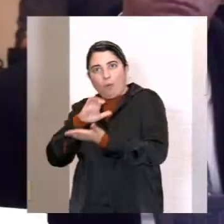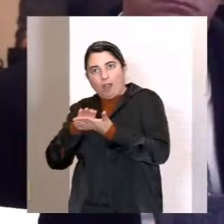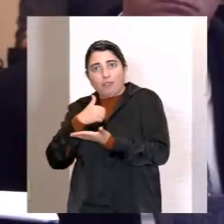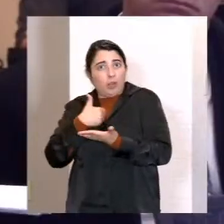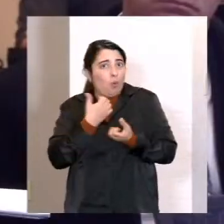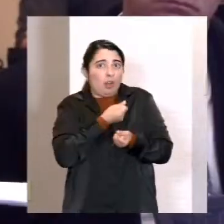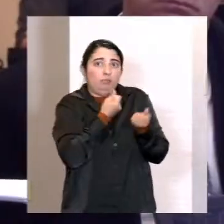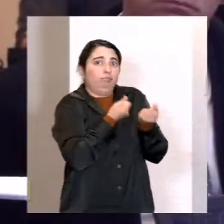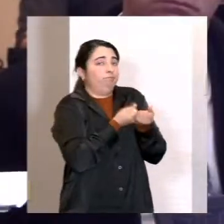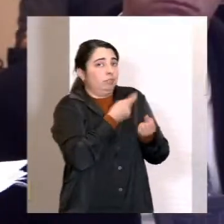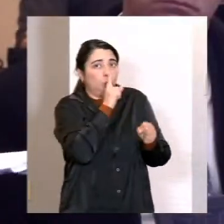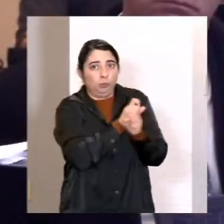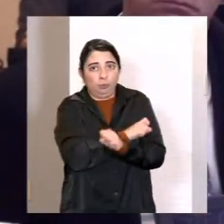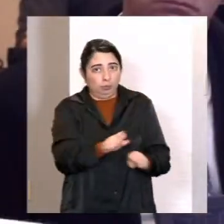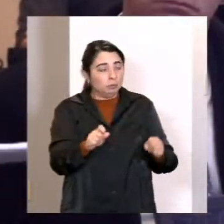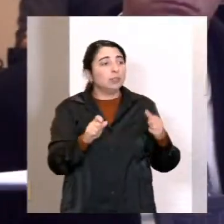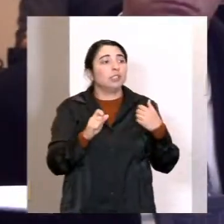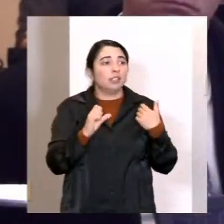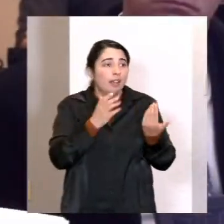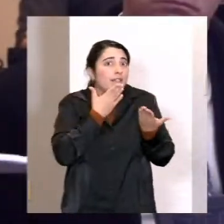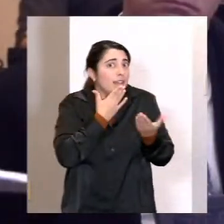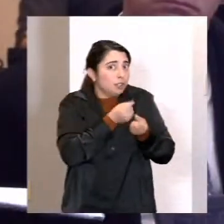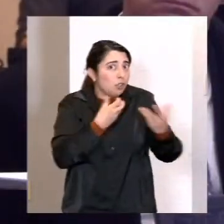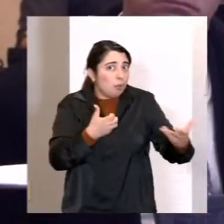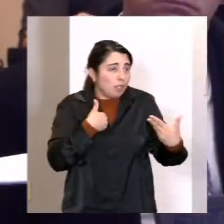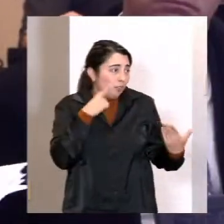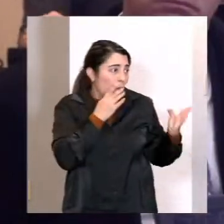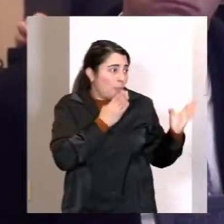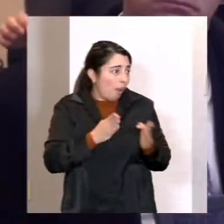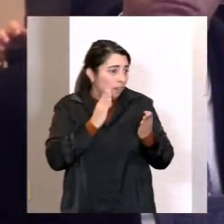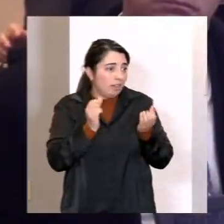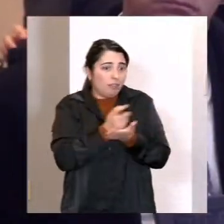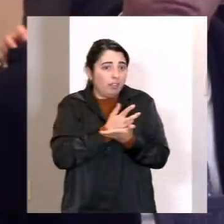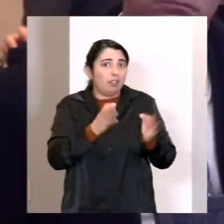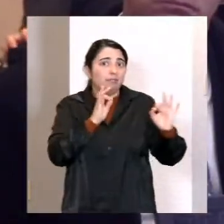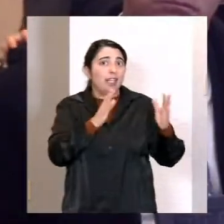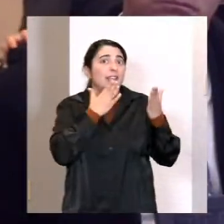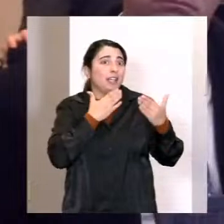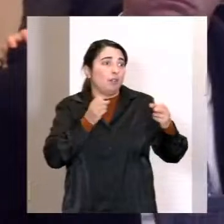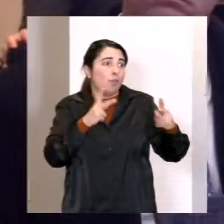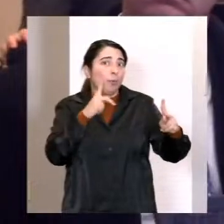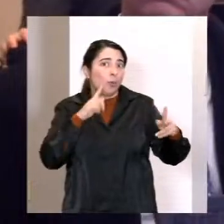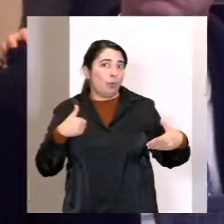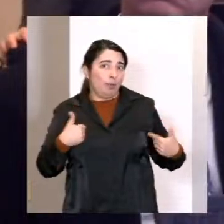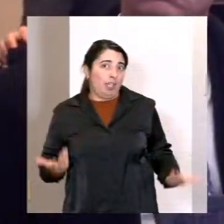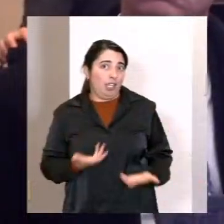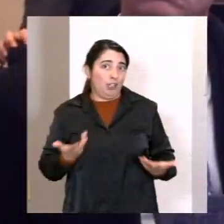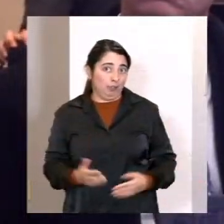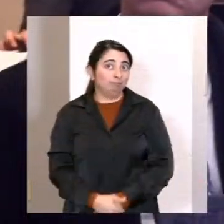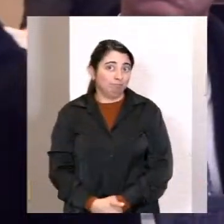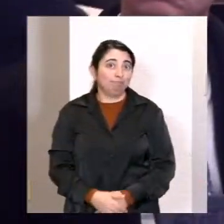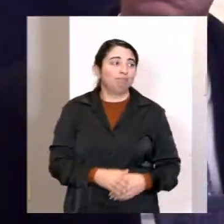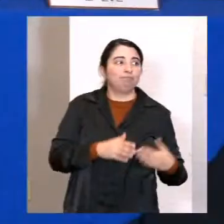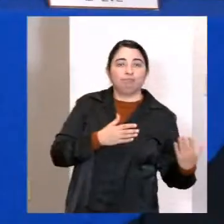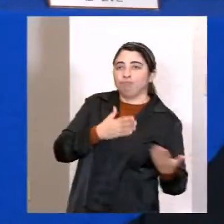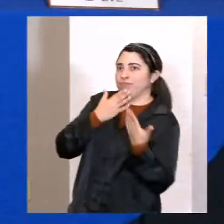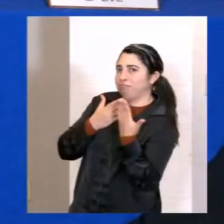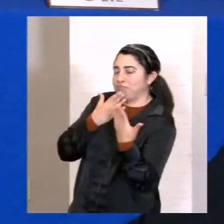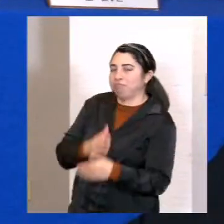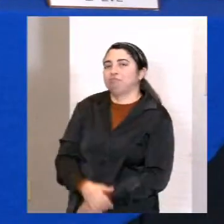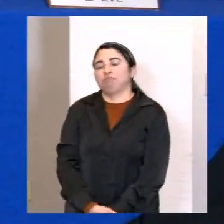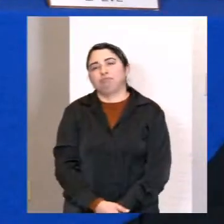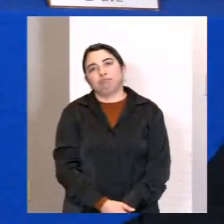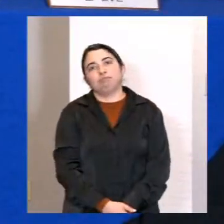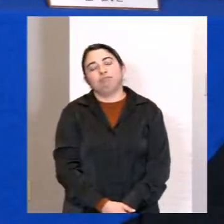just wanted to say thank you for doing it. Thanks for putting it together. Thanks for giving me an opportunity to be here. Thank you very much.